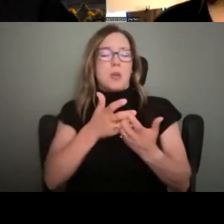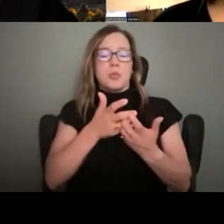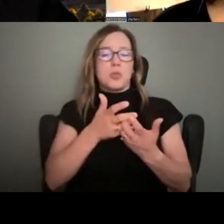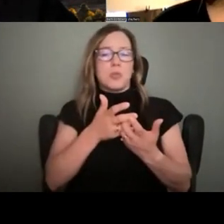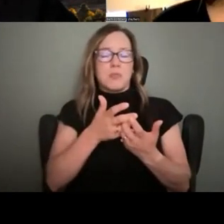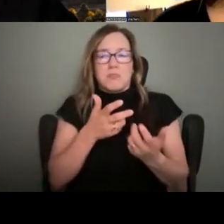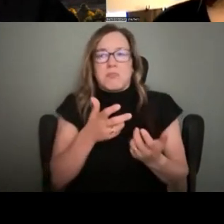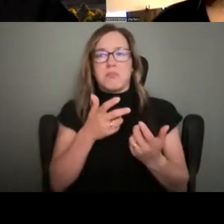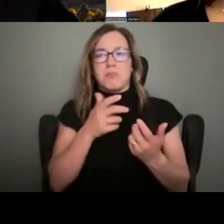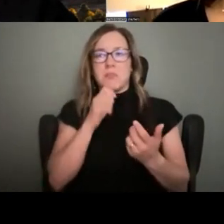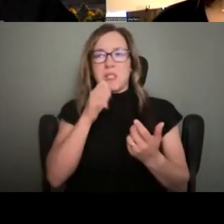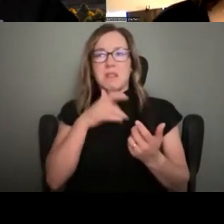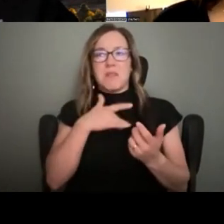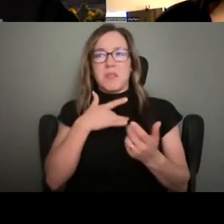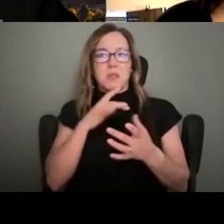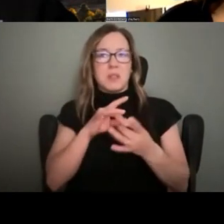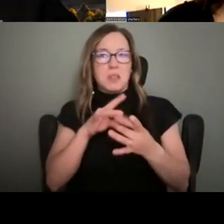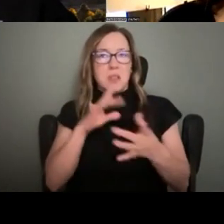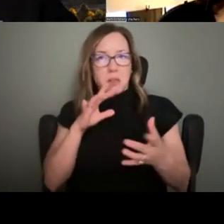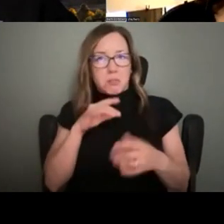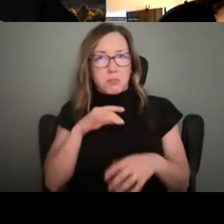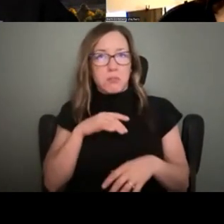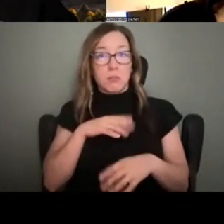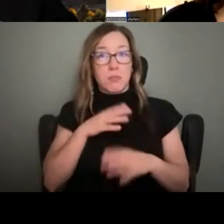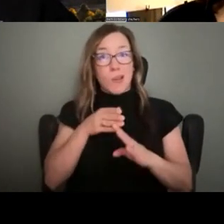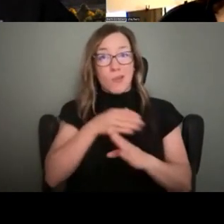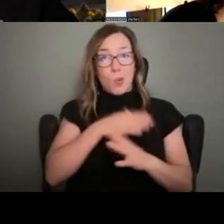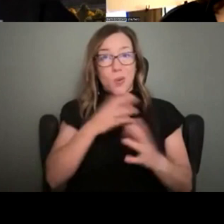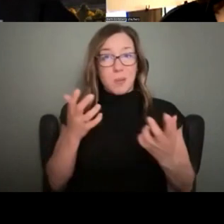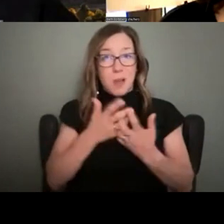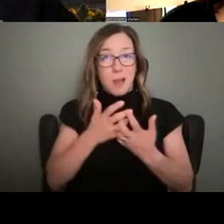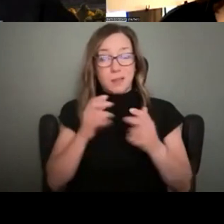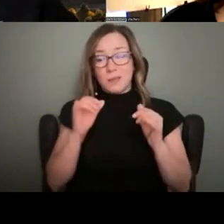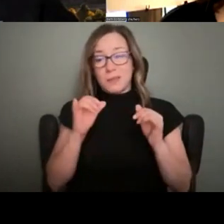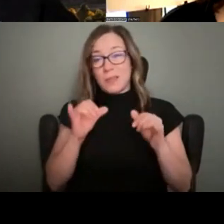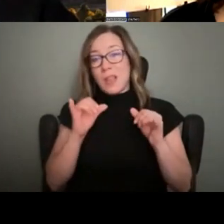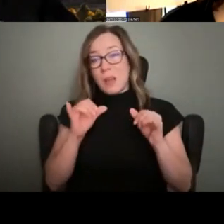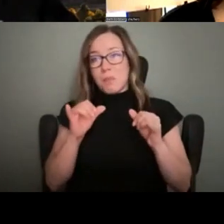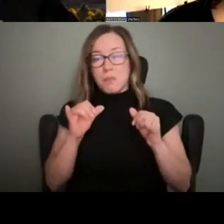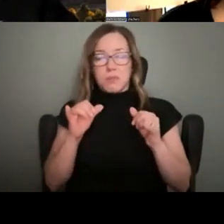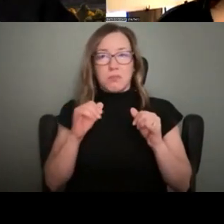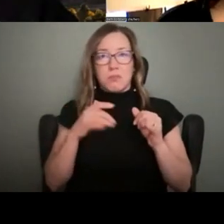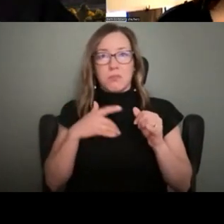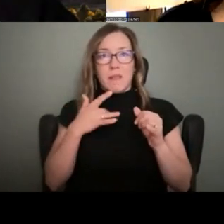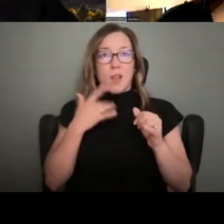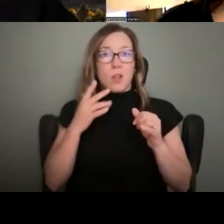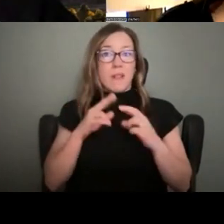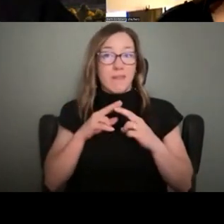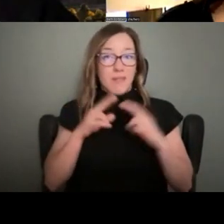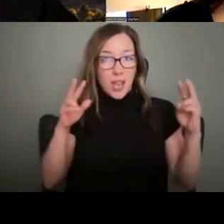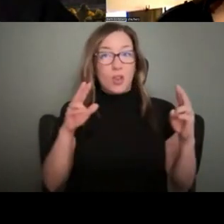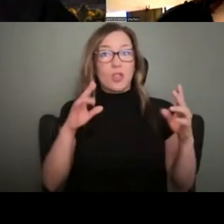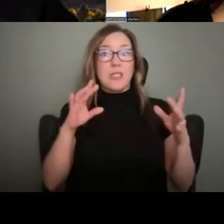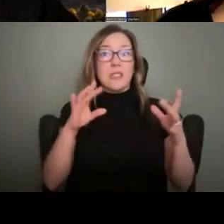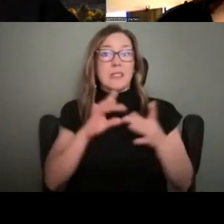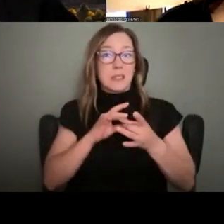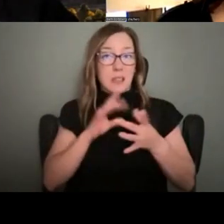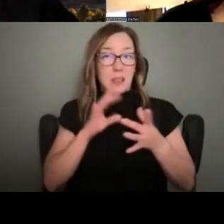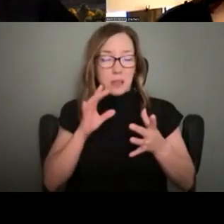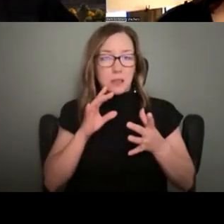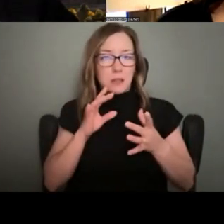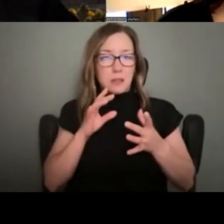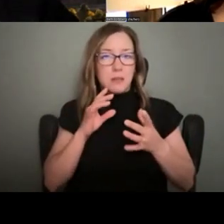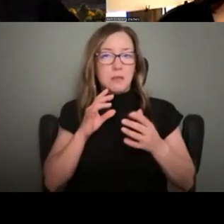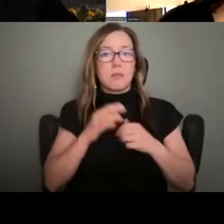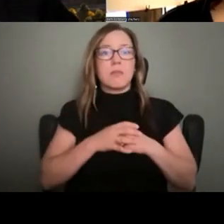Whereas before the match, about that same percentage had stated that they felt very disconnected